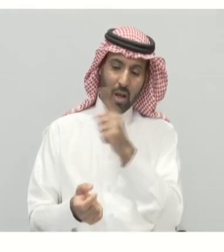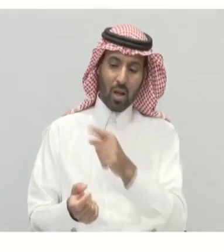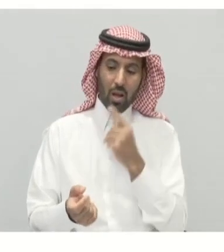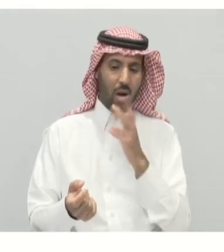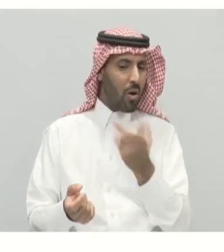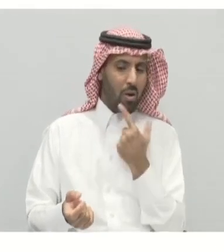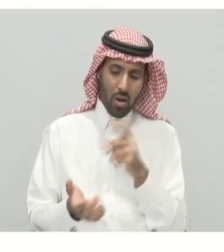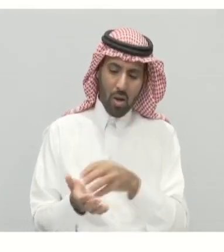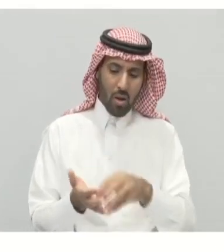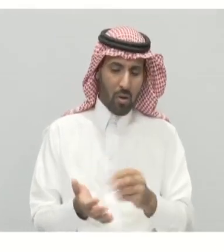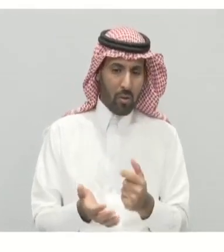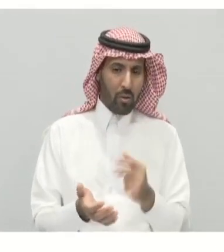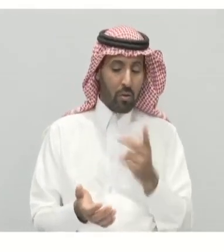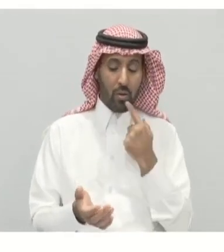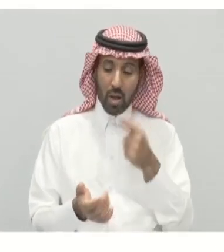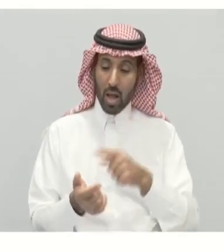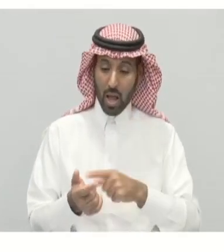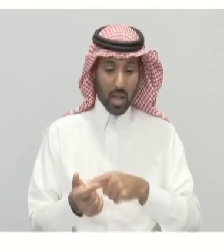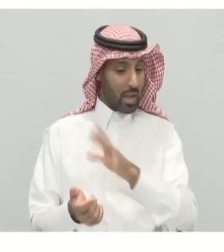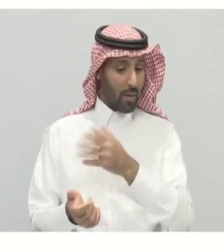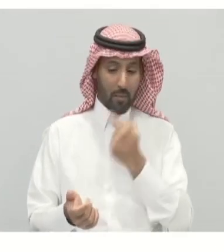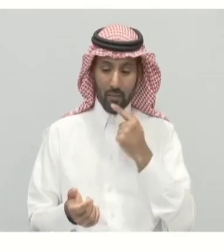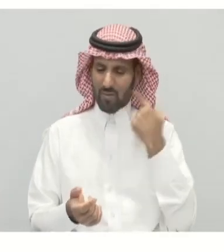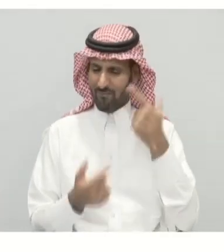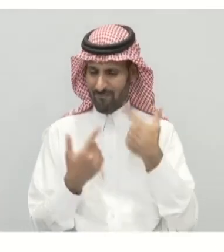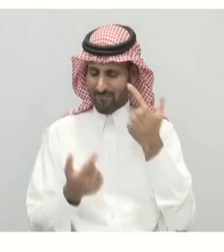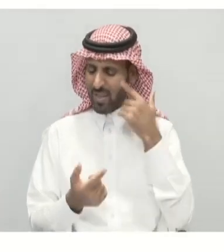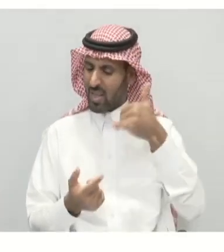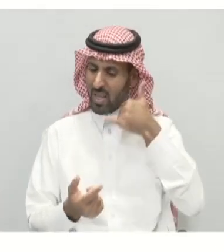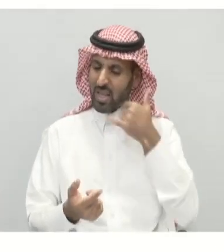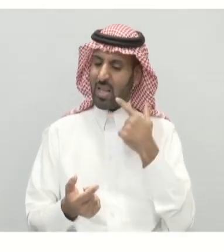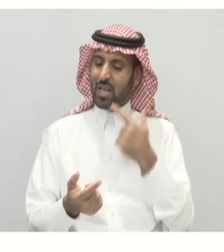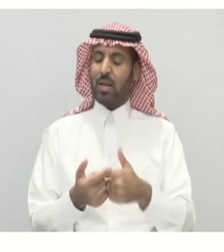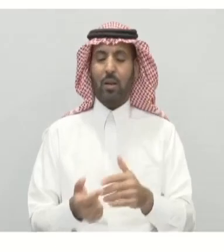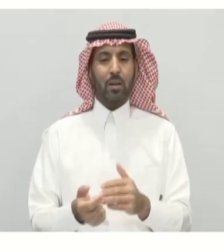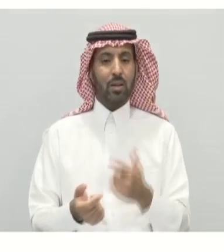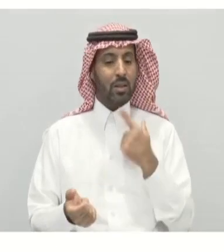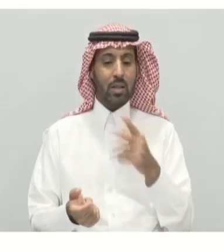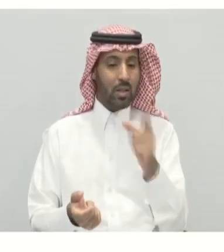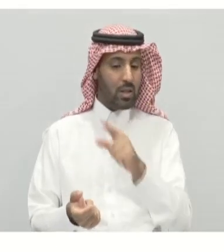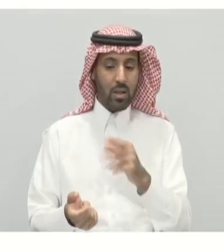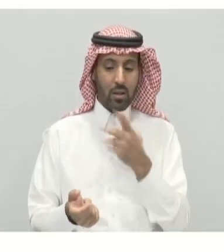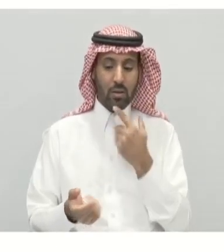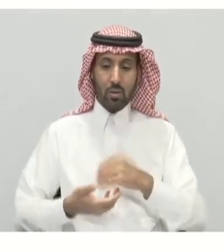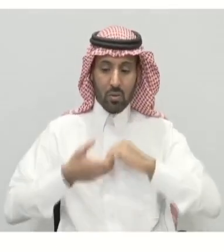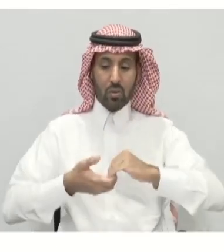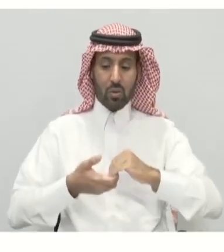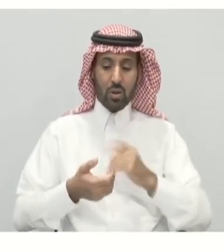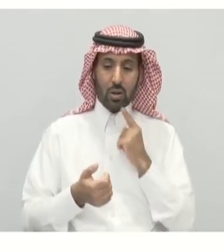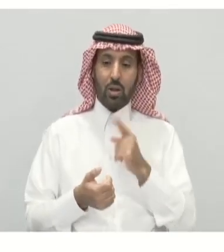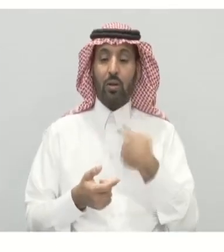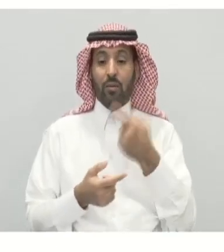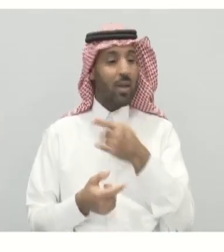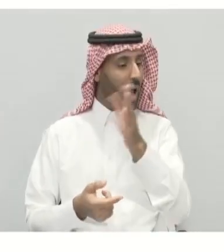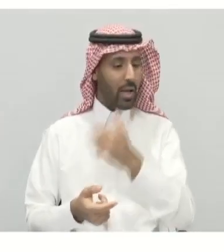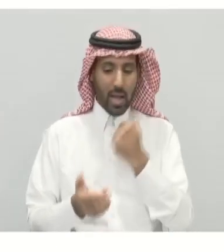about this or that. When I'm out, they're constantly calling me on my cell phone to ask for help. If I say